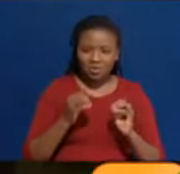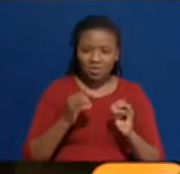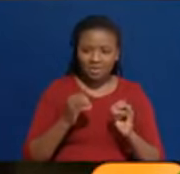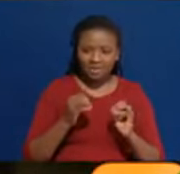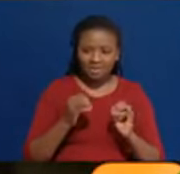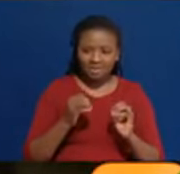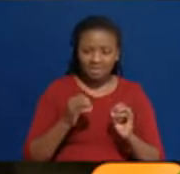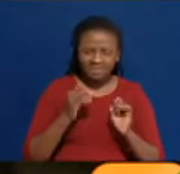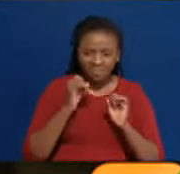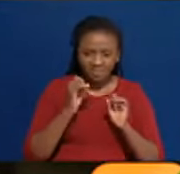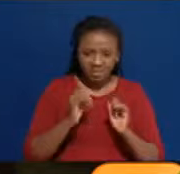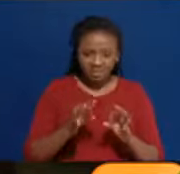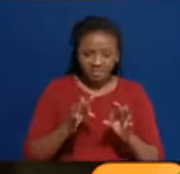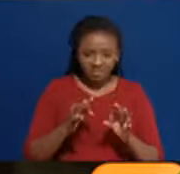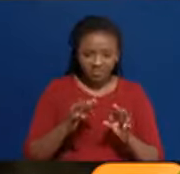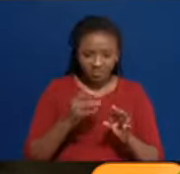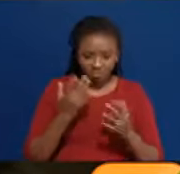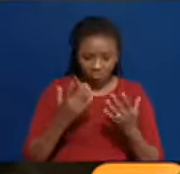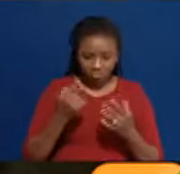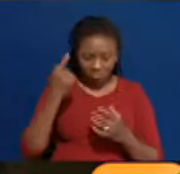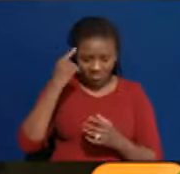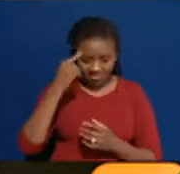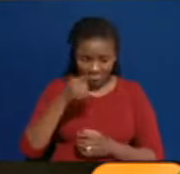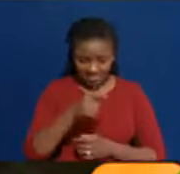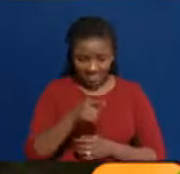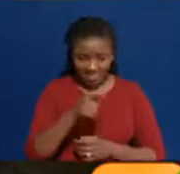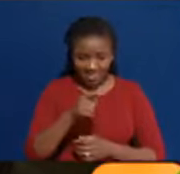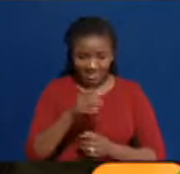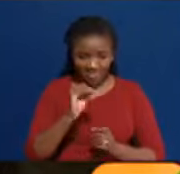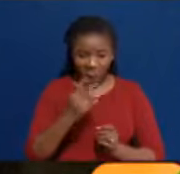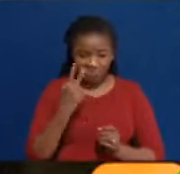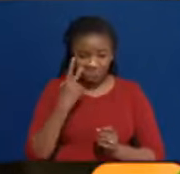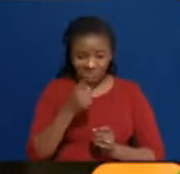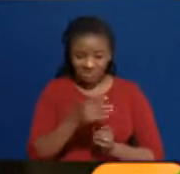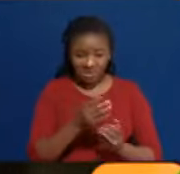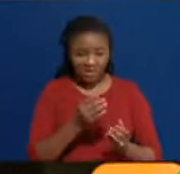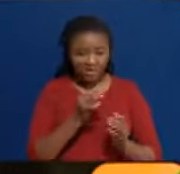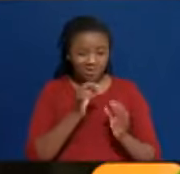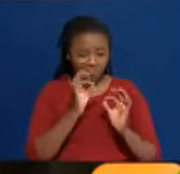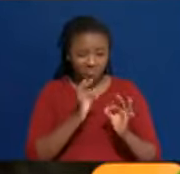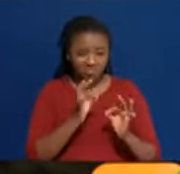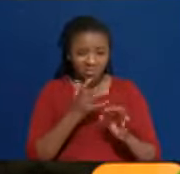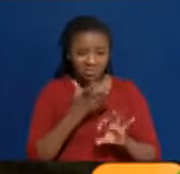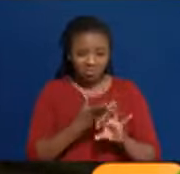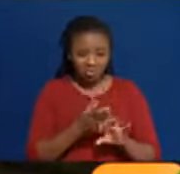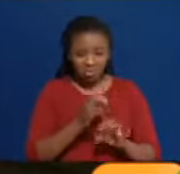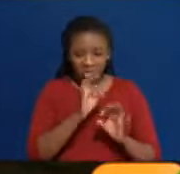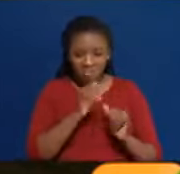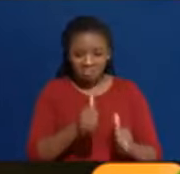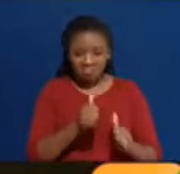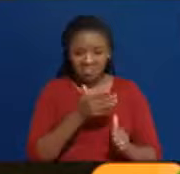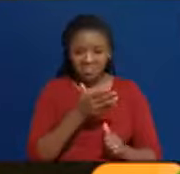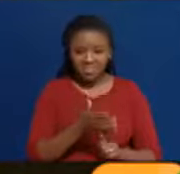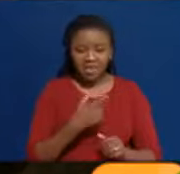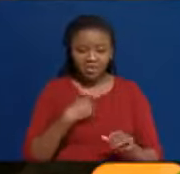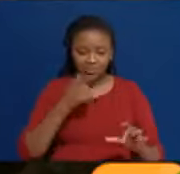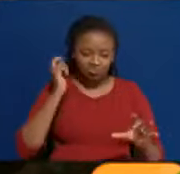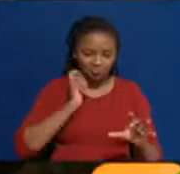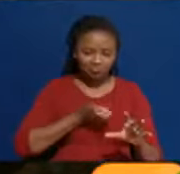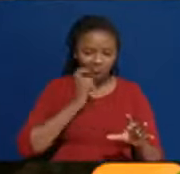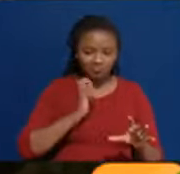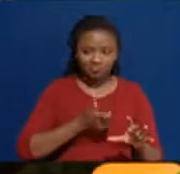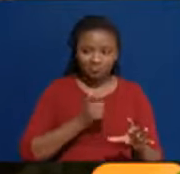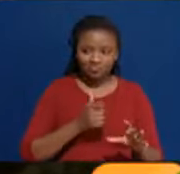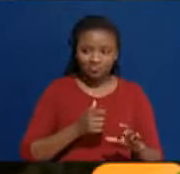lazima utakuta kitu kama mpira. Kwenye ule mpira ndiko hapo hivyo vitu vinafungiwa madini na kufungiwa ndani. Si